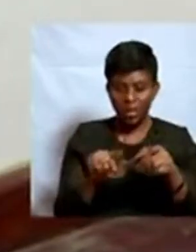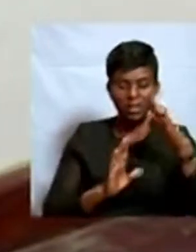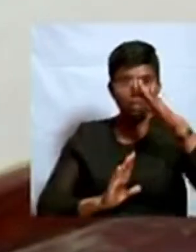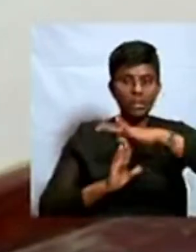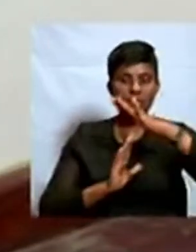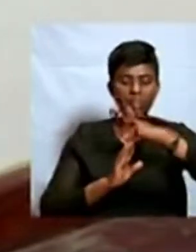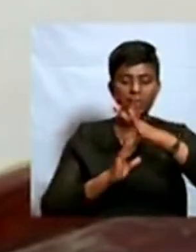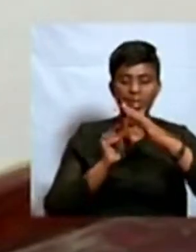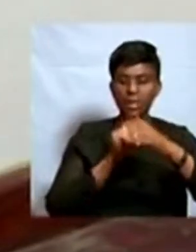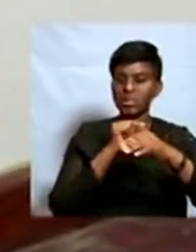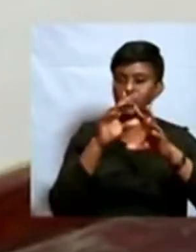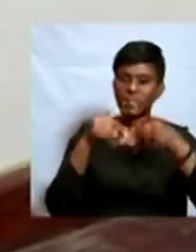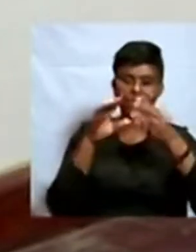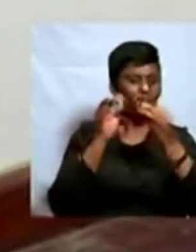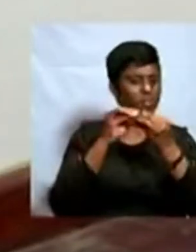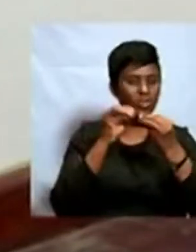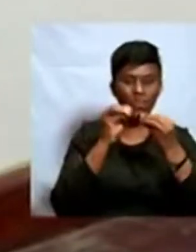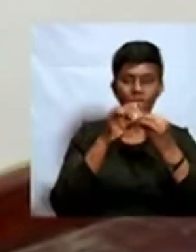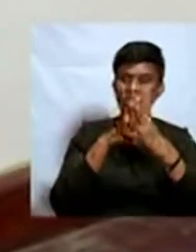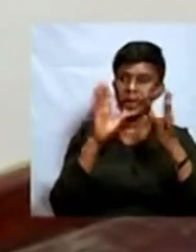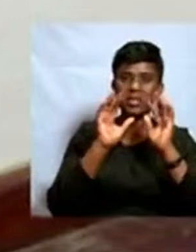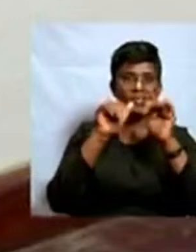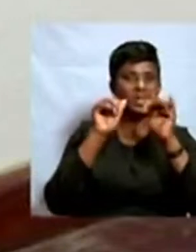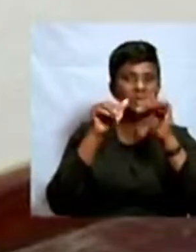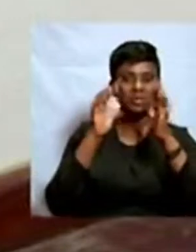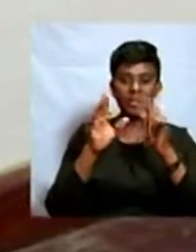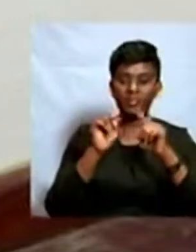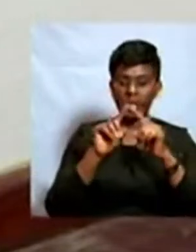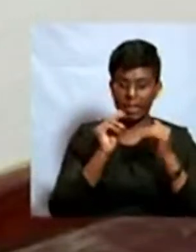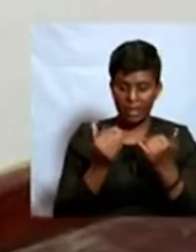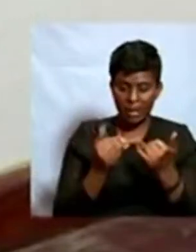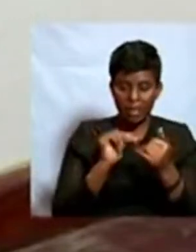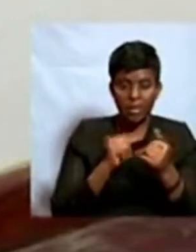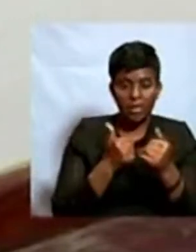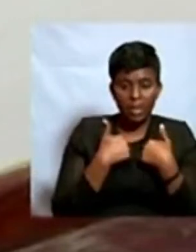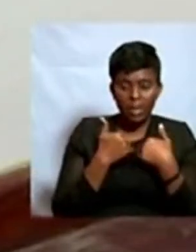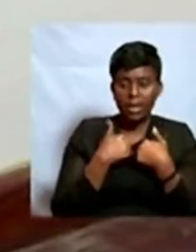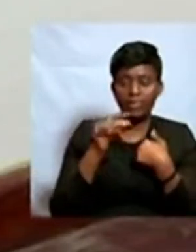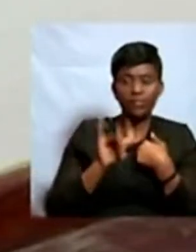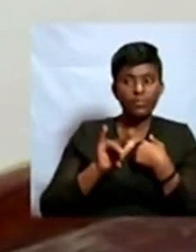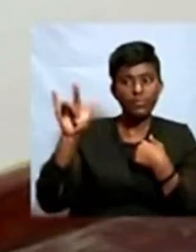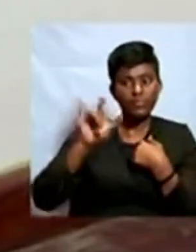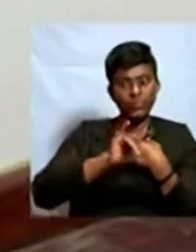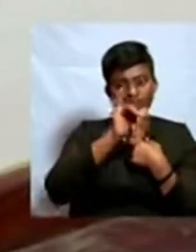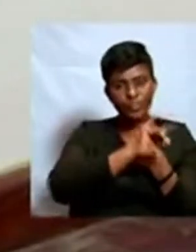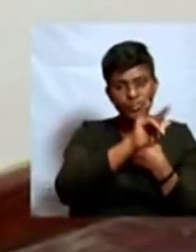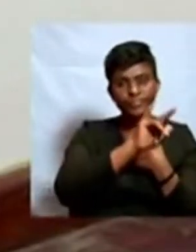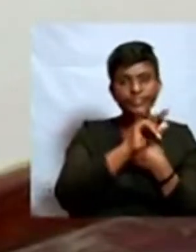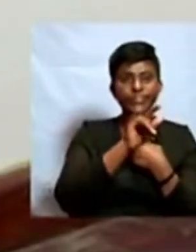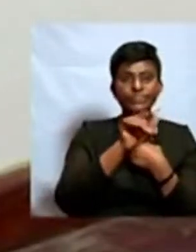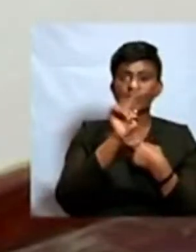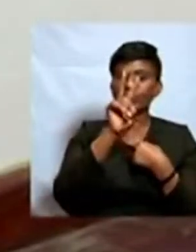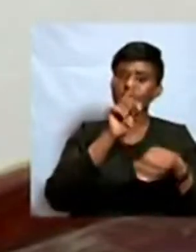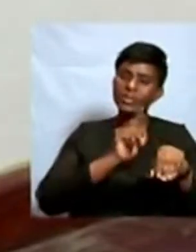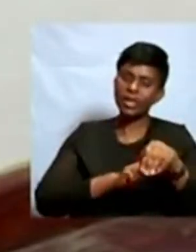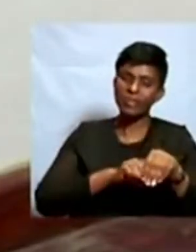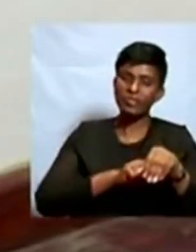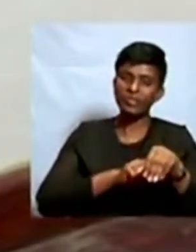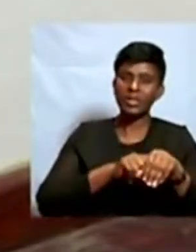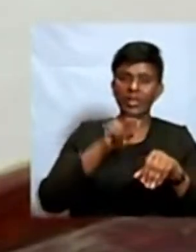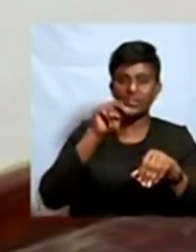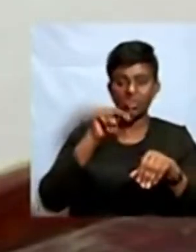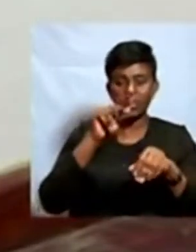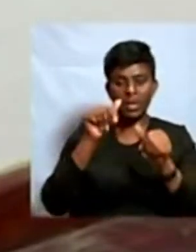We were not giving much options to passengers, but now we are flying at least 2 times to